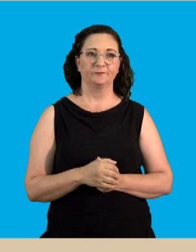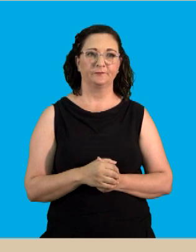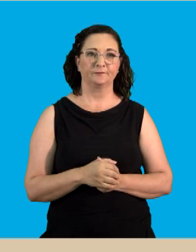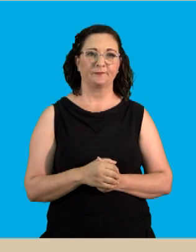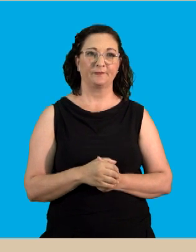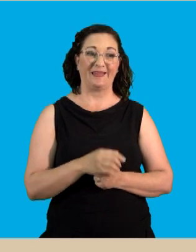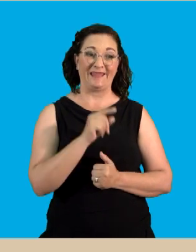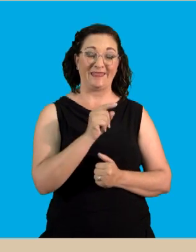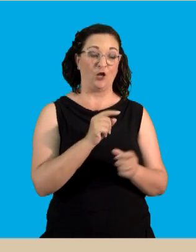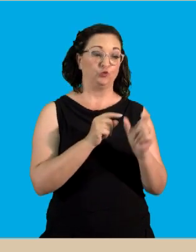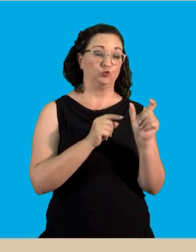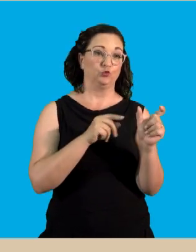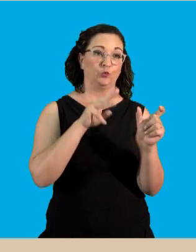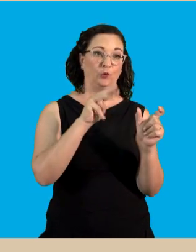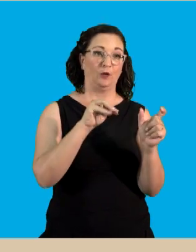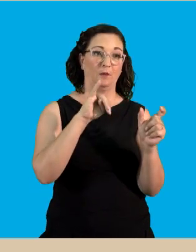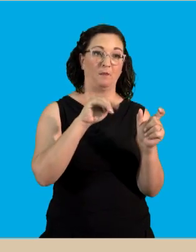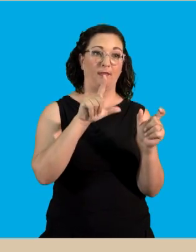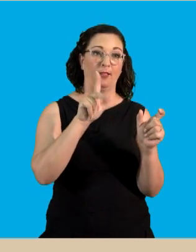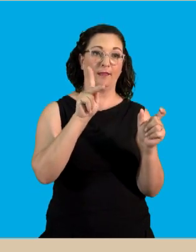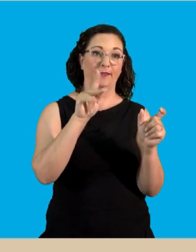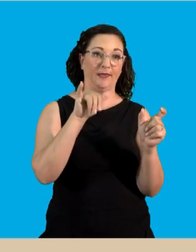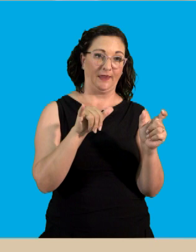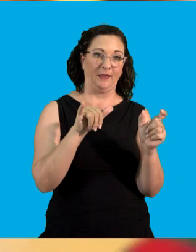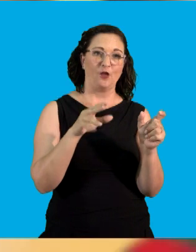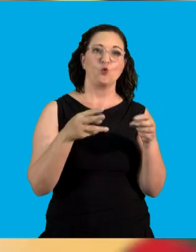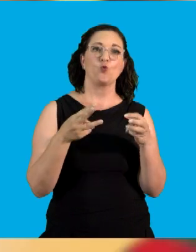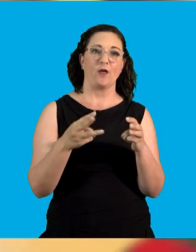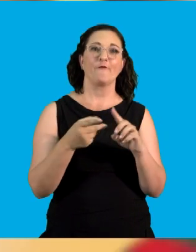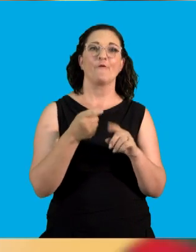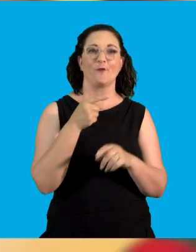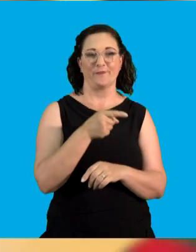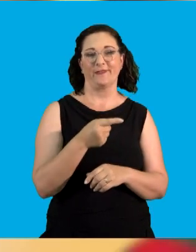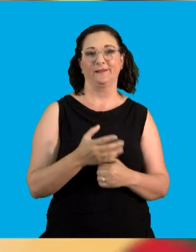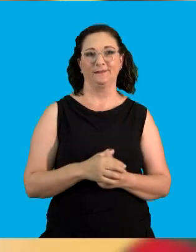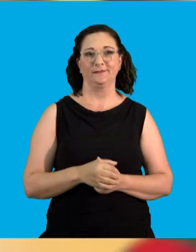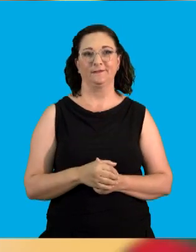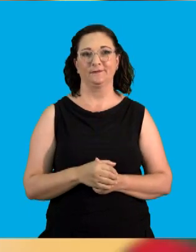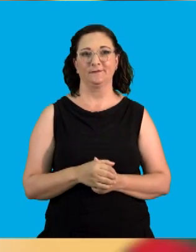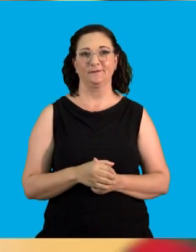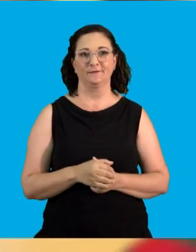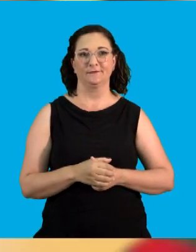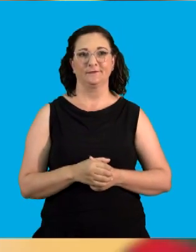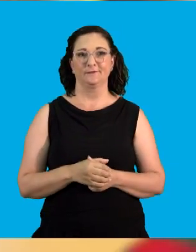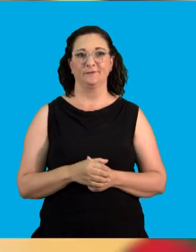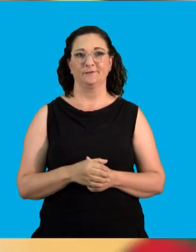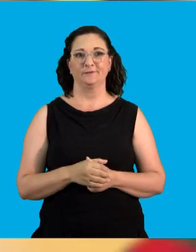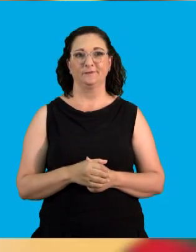and then that milky, then that's where the word Milky Way came from. So that's where they